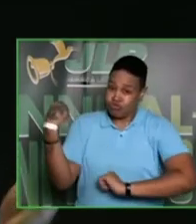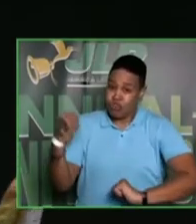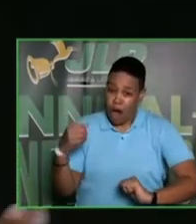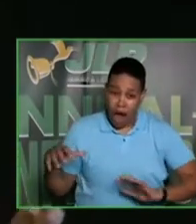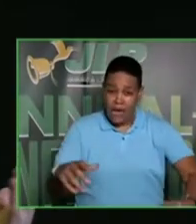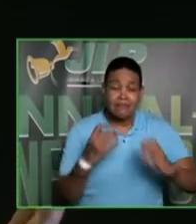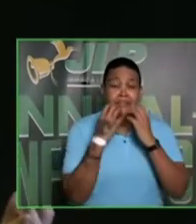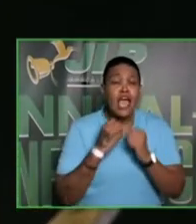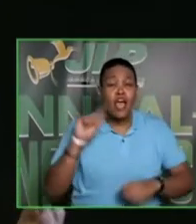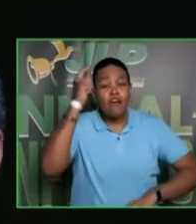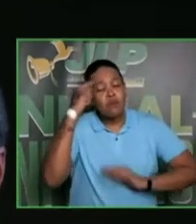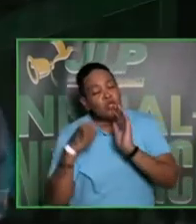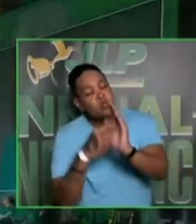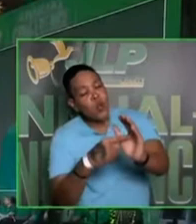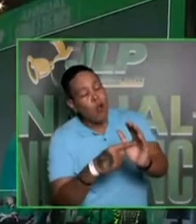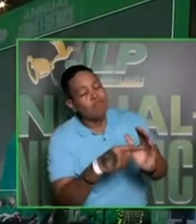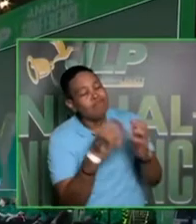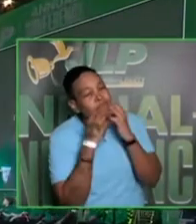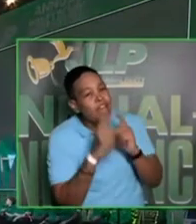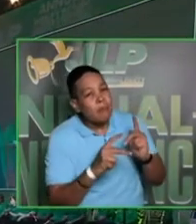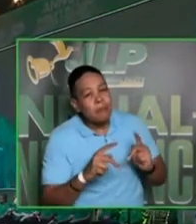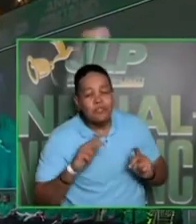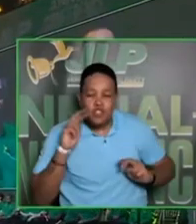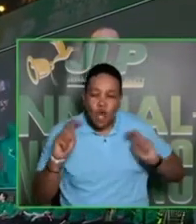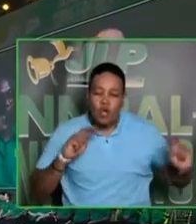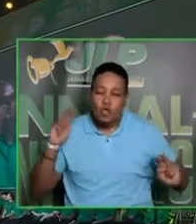people. Shout, shout, shout, shout, shout.